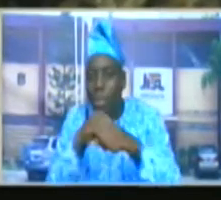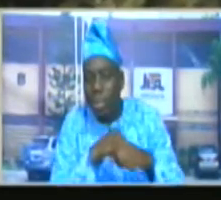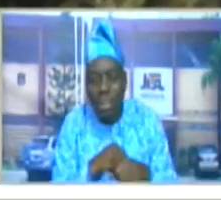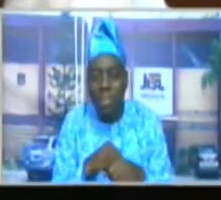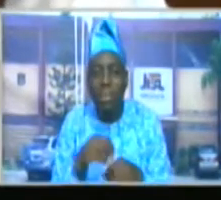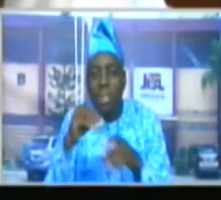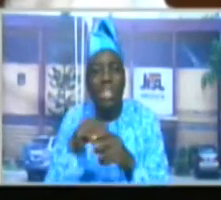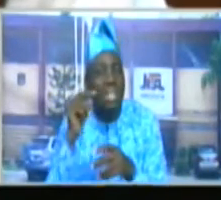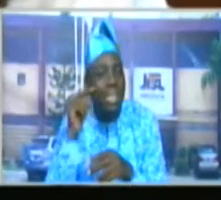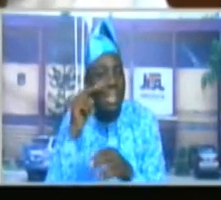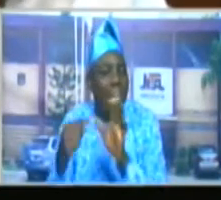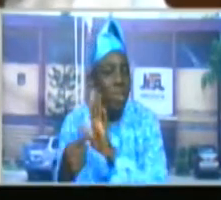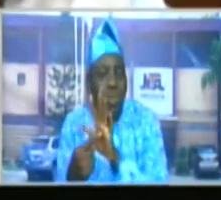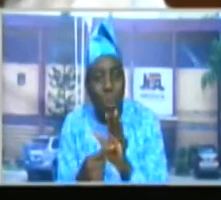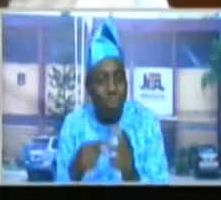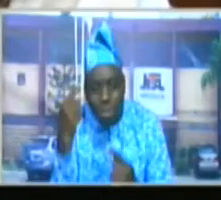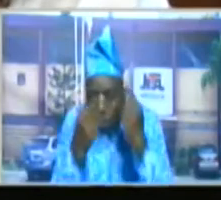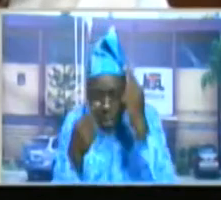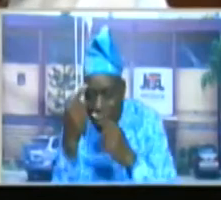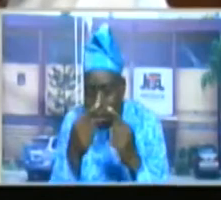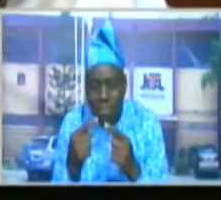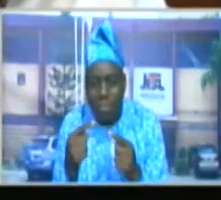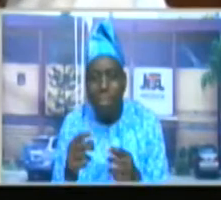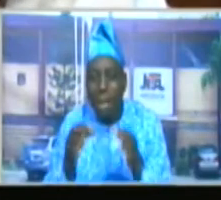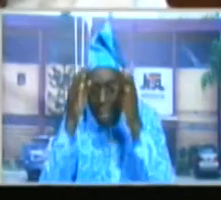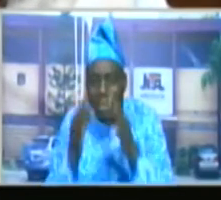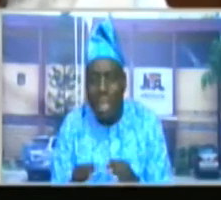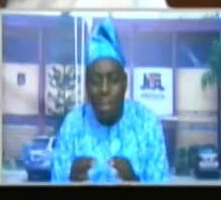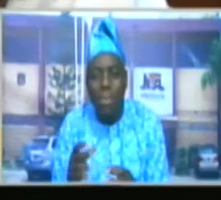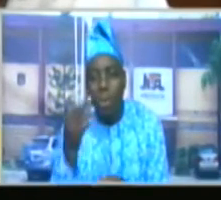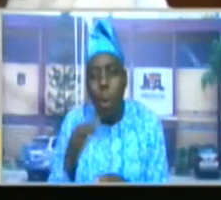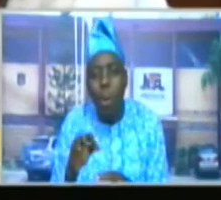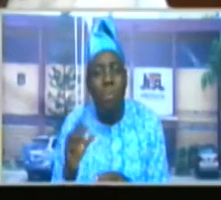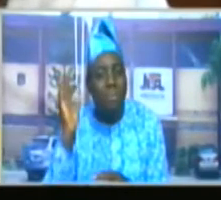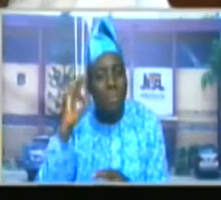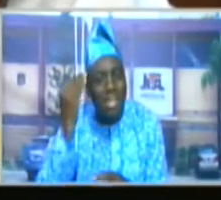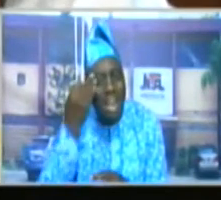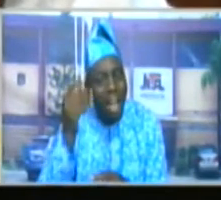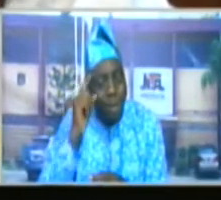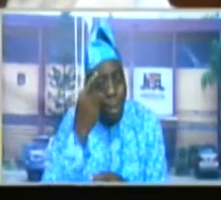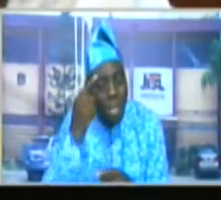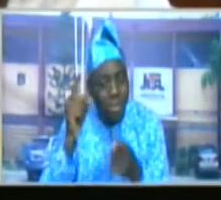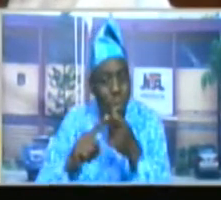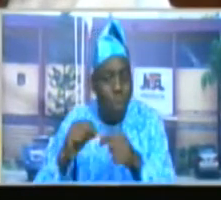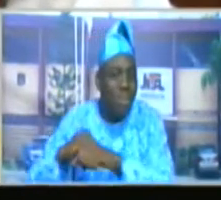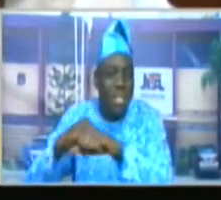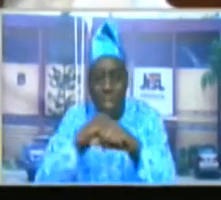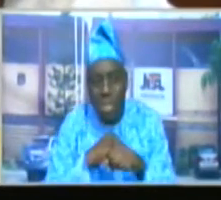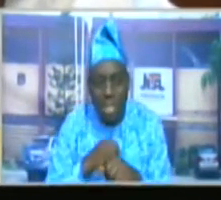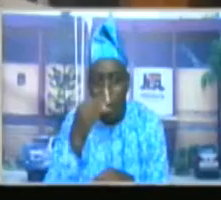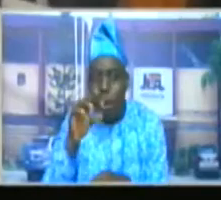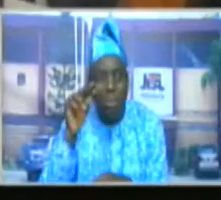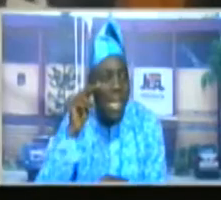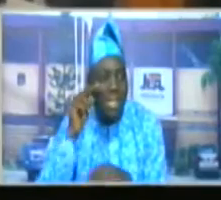Nigeria. It shows the concern and the commitment of the federal government to the security of the Nigerian